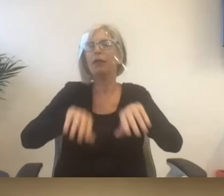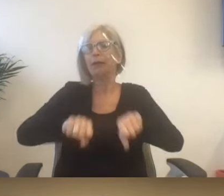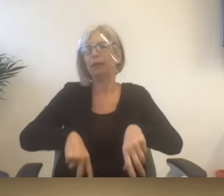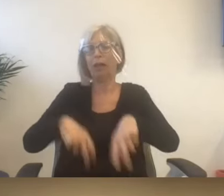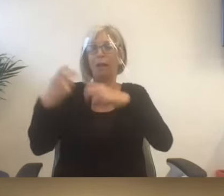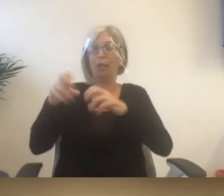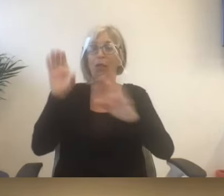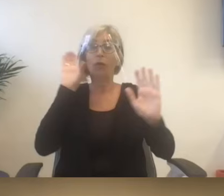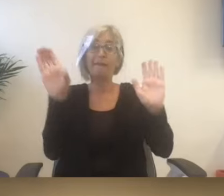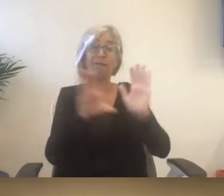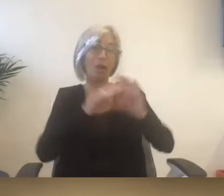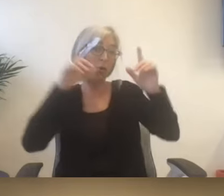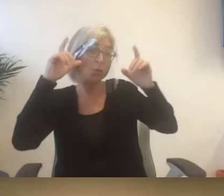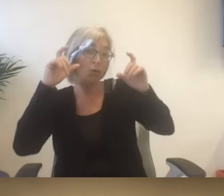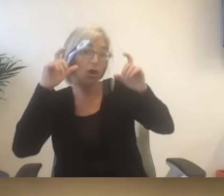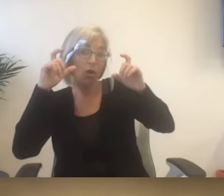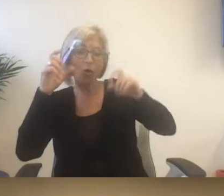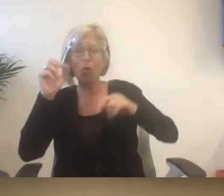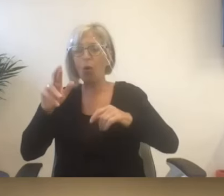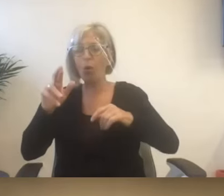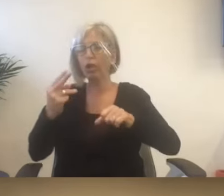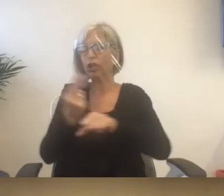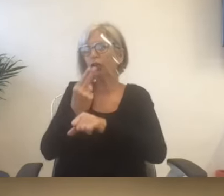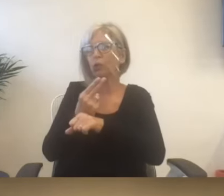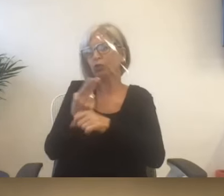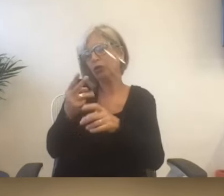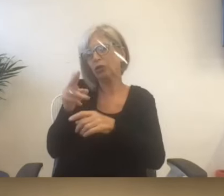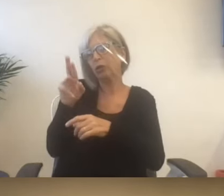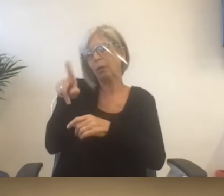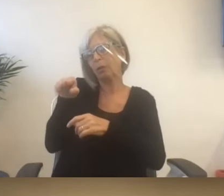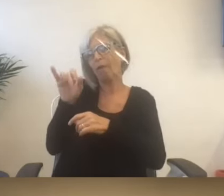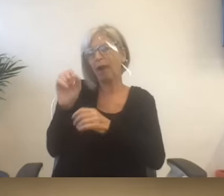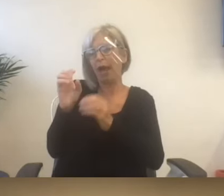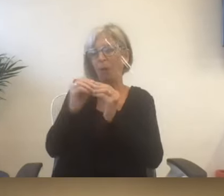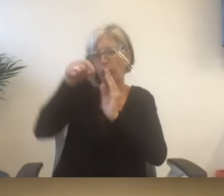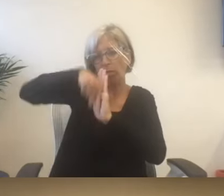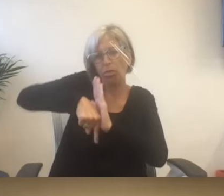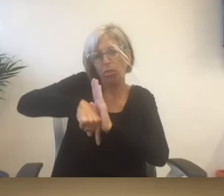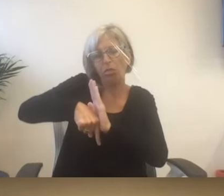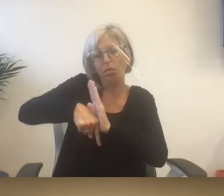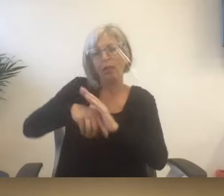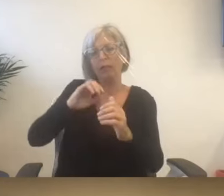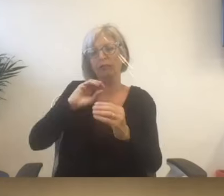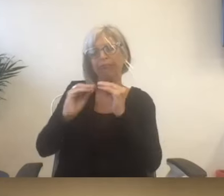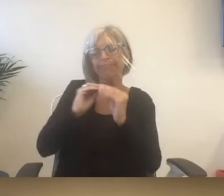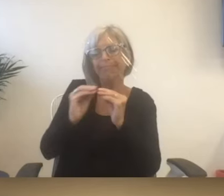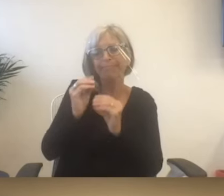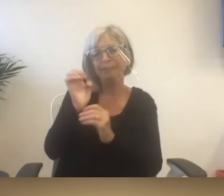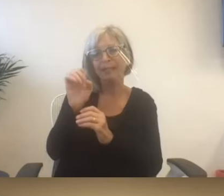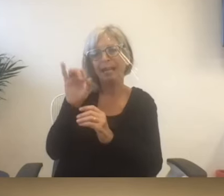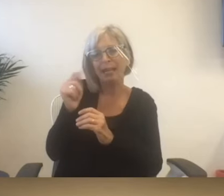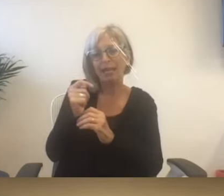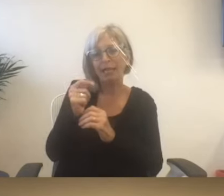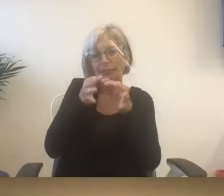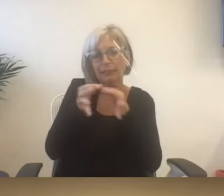photo, maybe a more robust user profile, a little more editable details, stuff like that, and maybe just